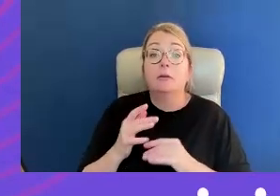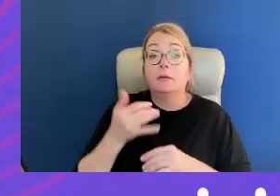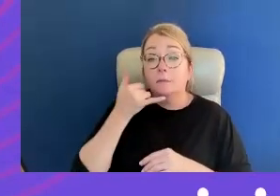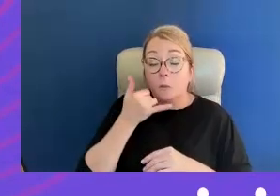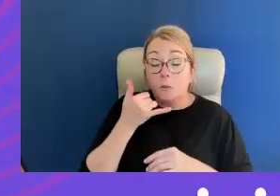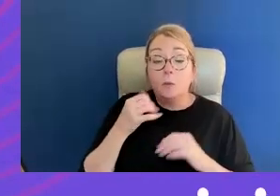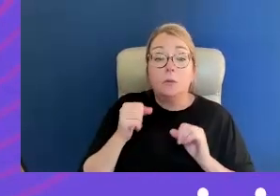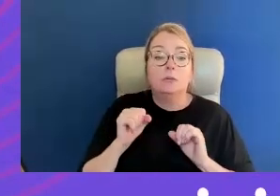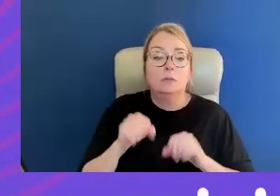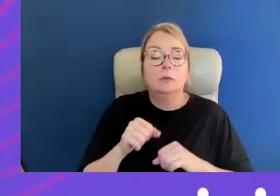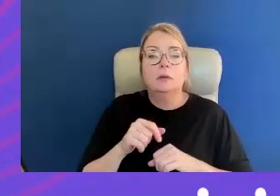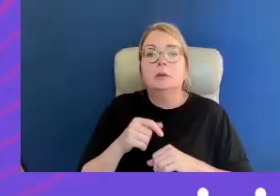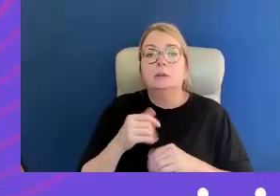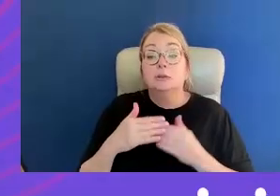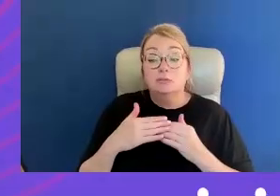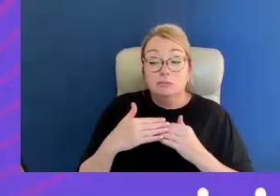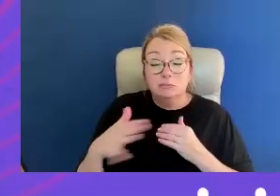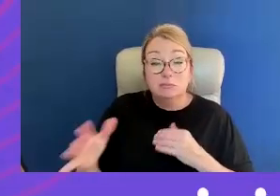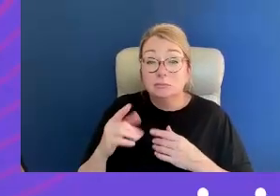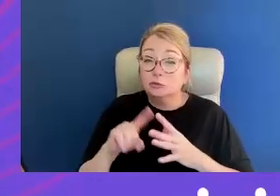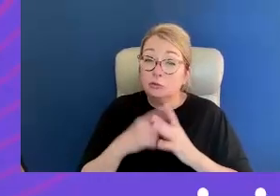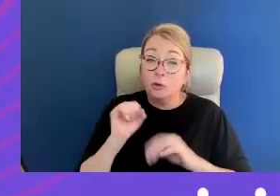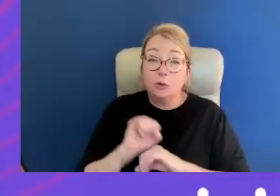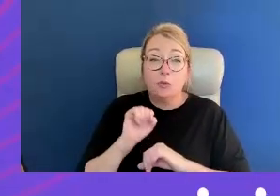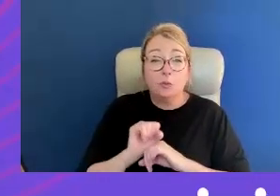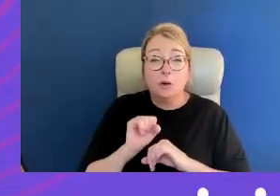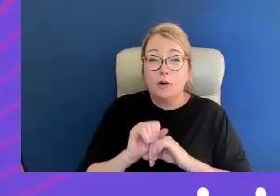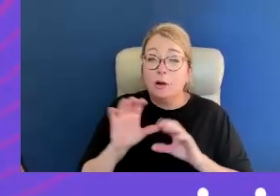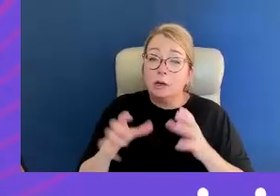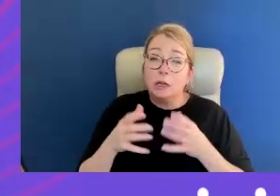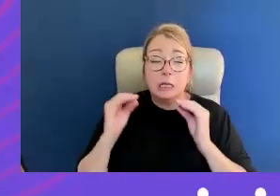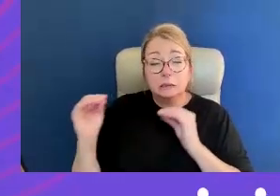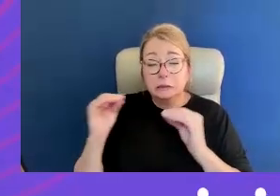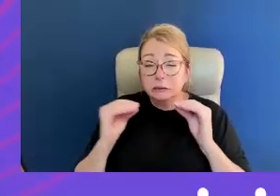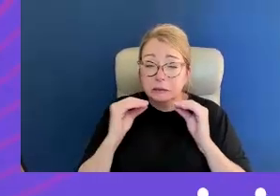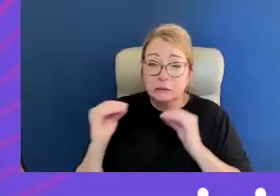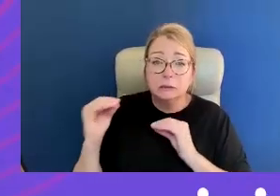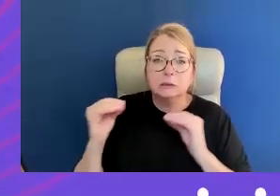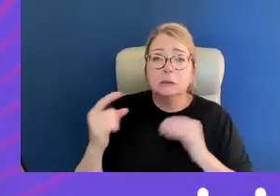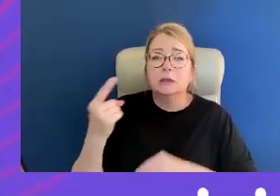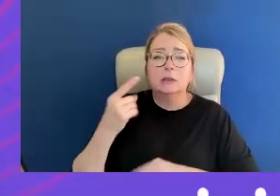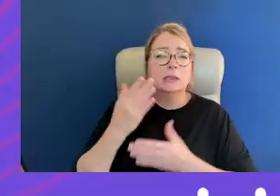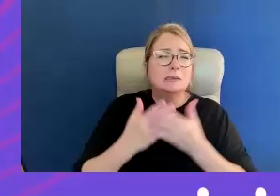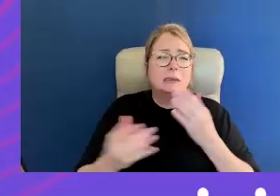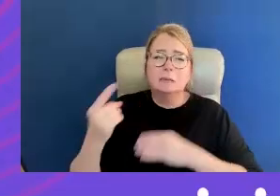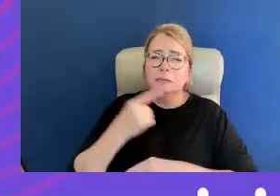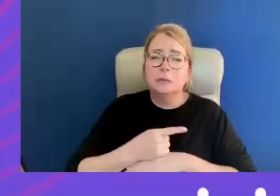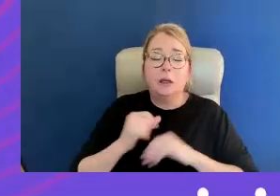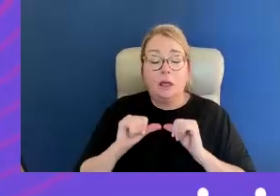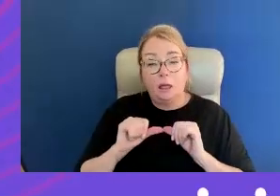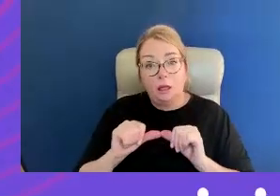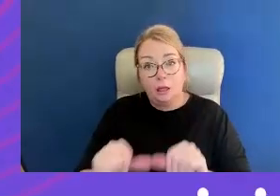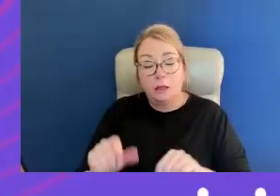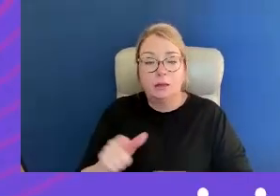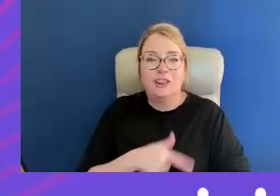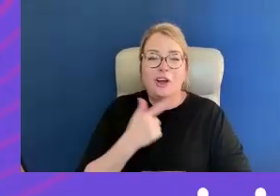through this semester, you're going to get busy, you're going to get stuck in classes, you're going to have days that just seem to go on forever. But just know your